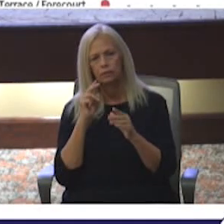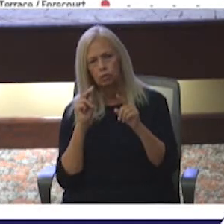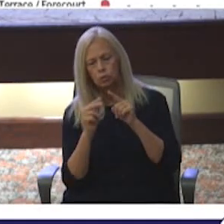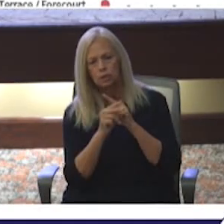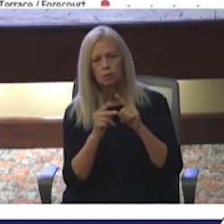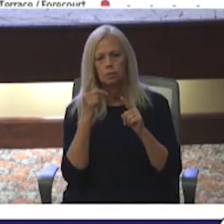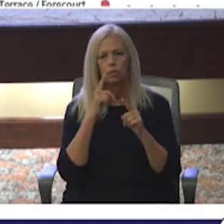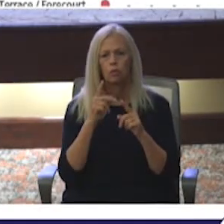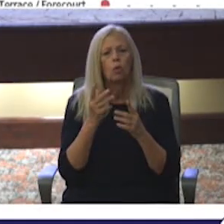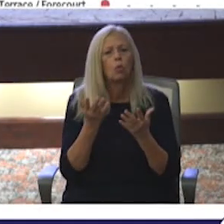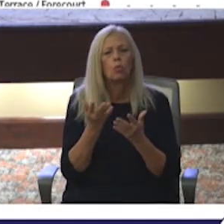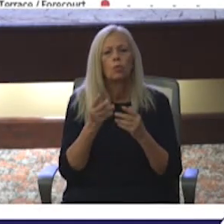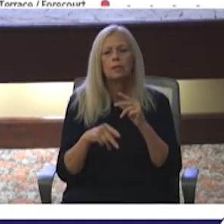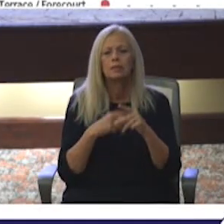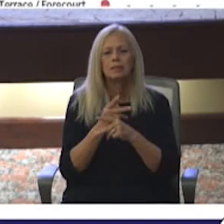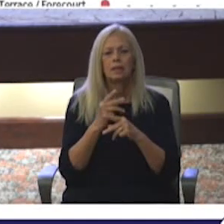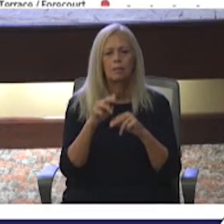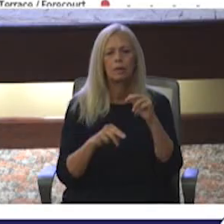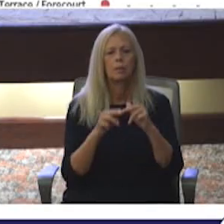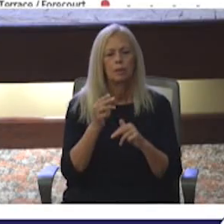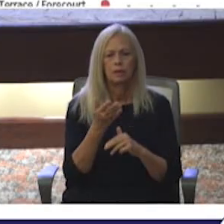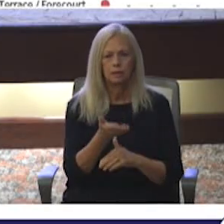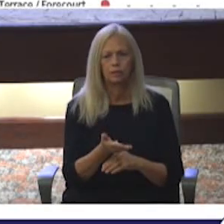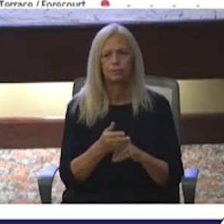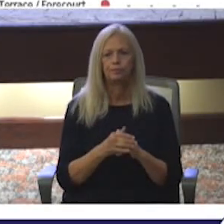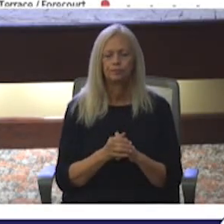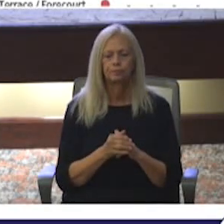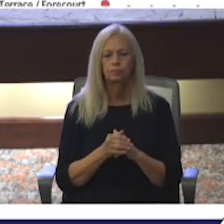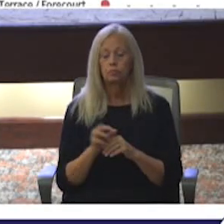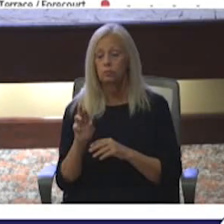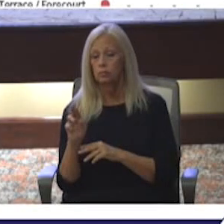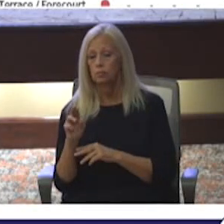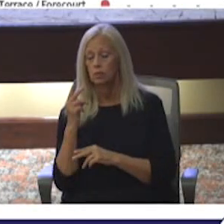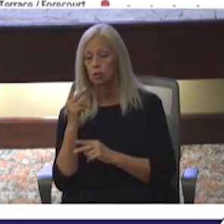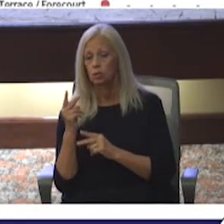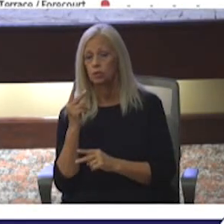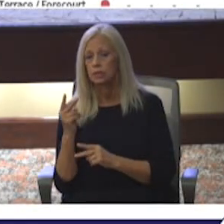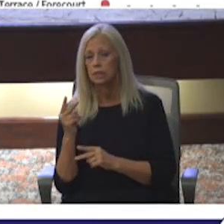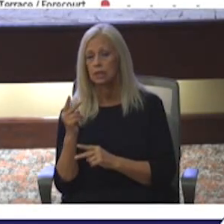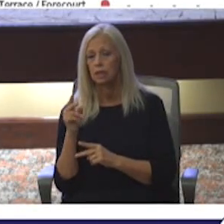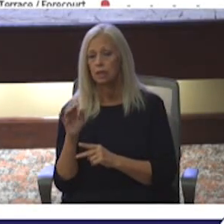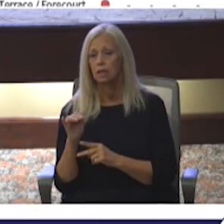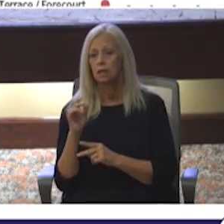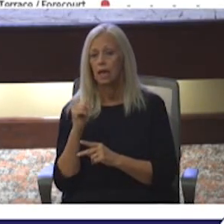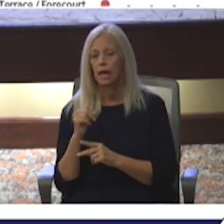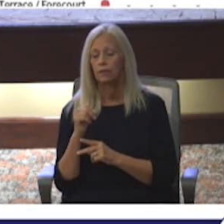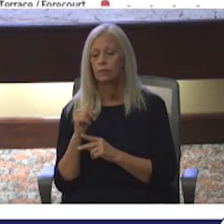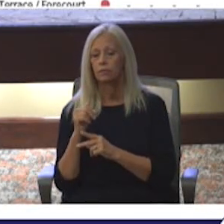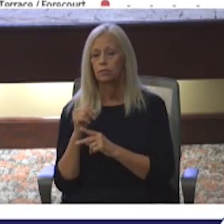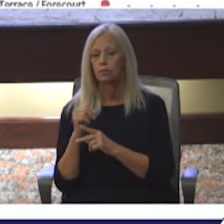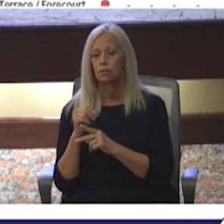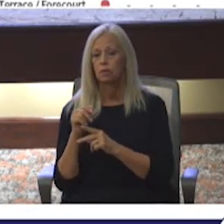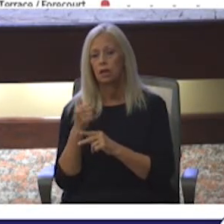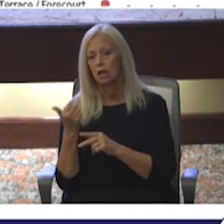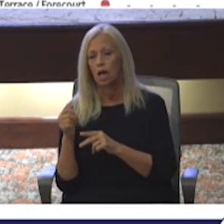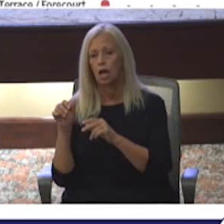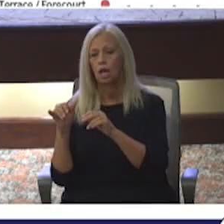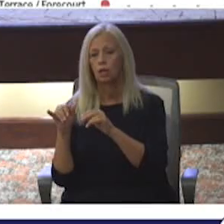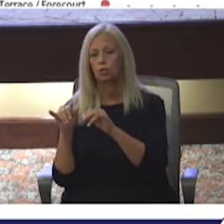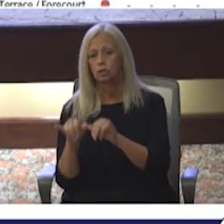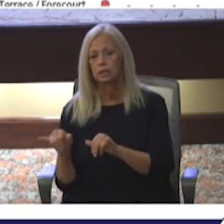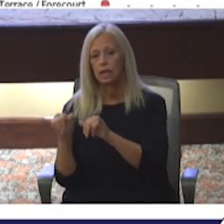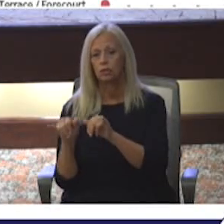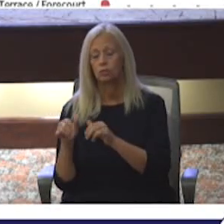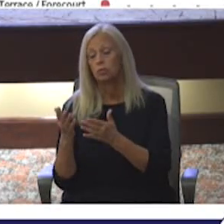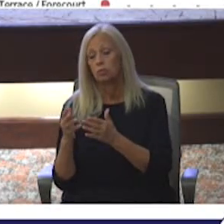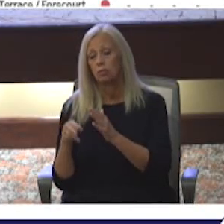of buildings that will come in. On the right, you see that we're starting to develop the dimensional standards for these buildings. So height in that